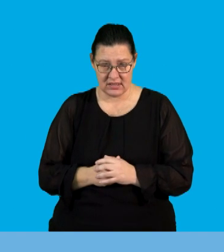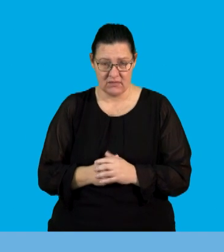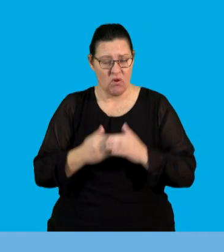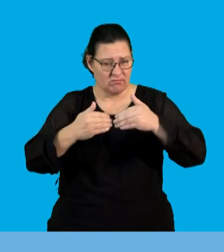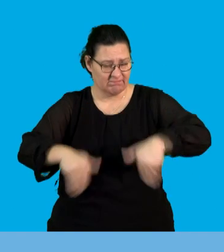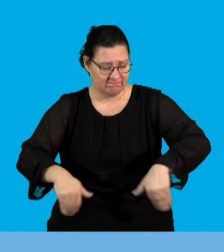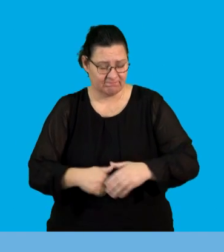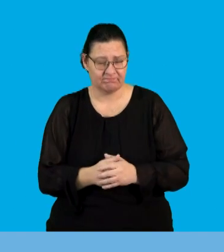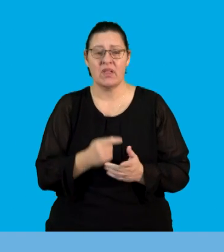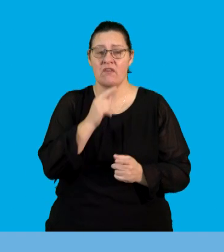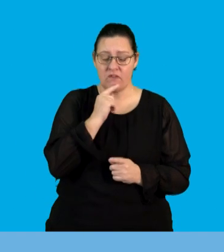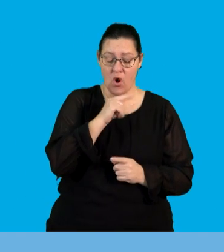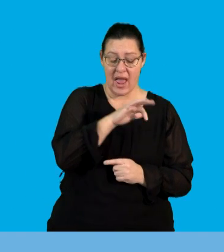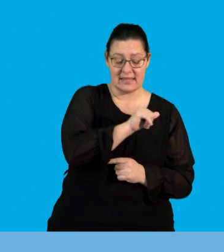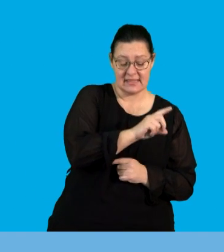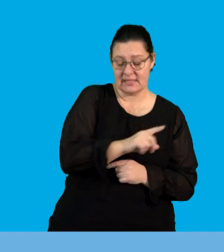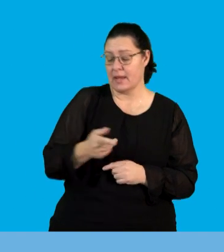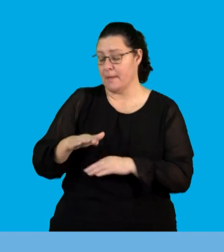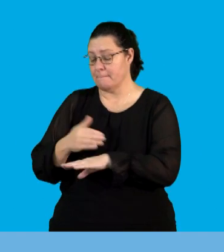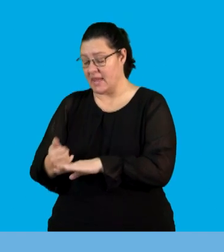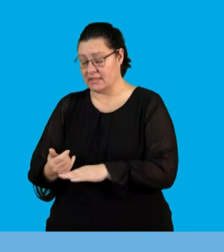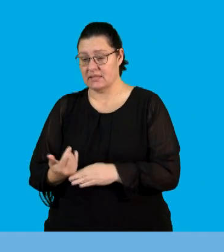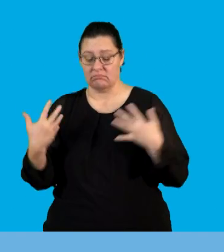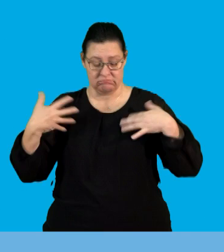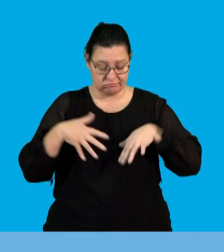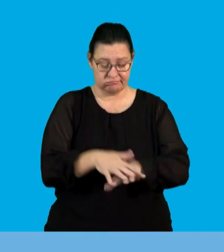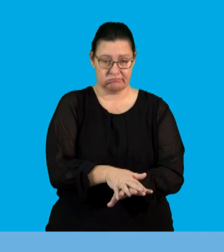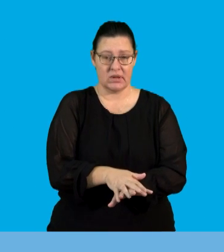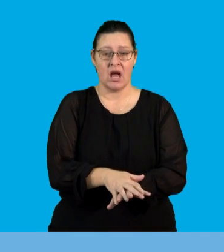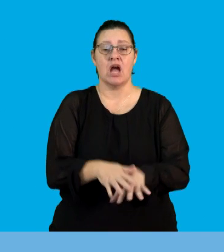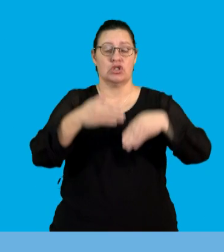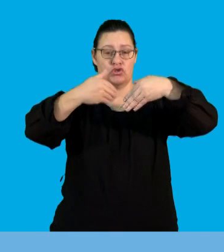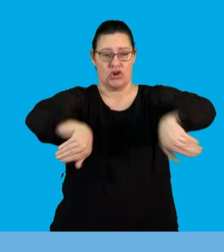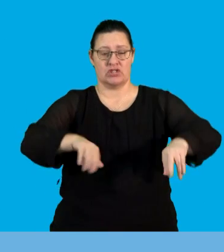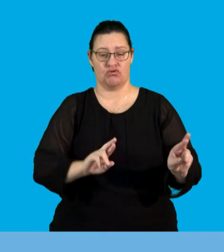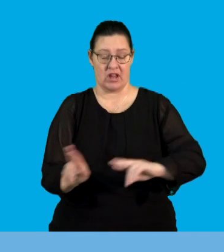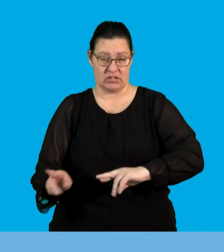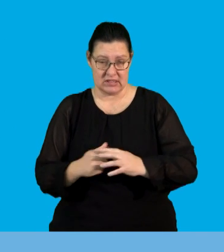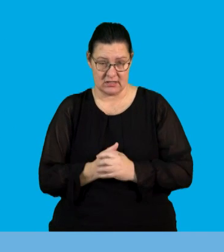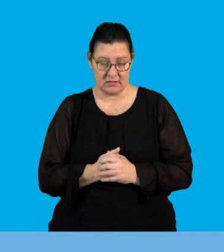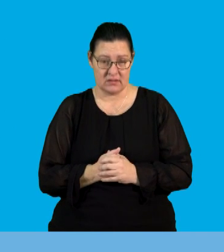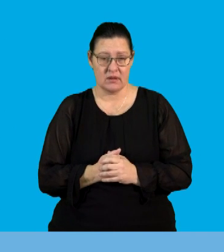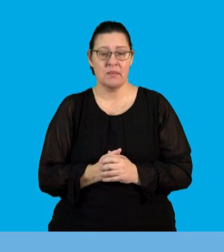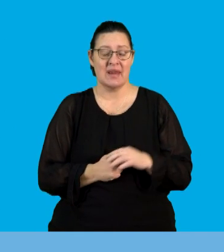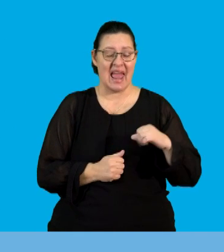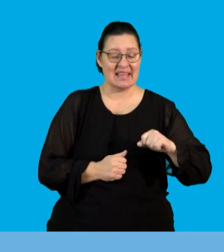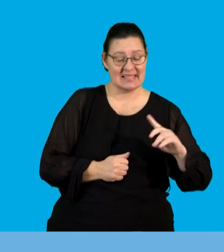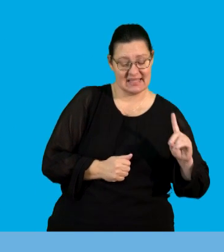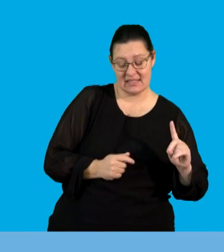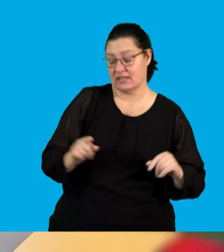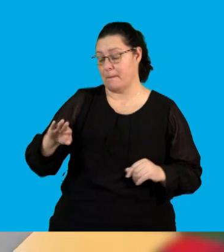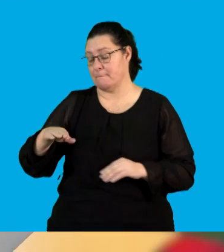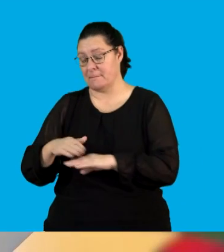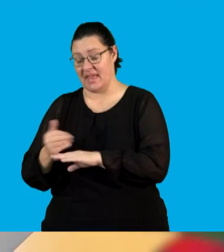reaction, a reaction between an acid and a base is called a neutralization reaction, as we have said. Whenever we have an acid and a